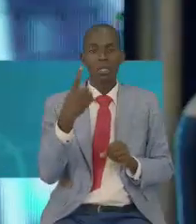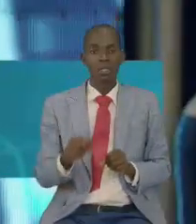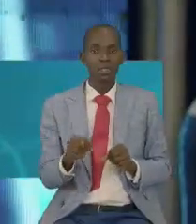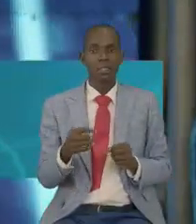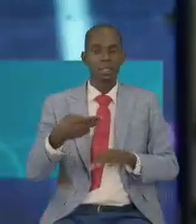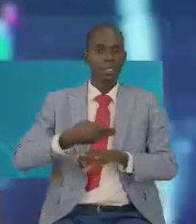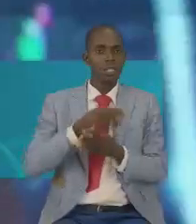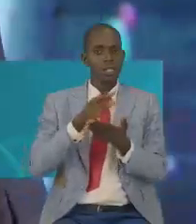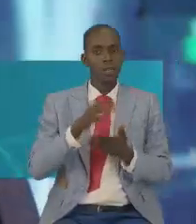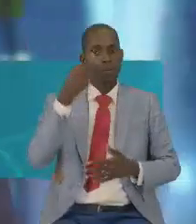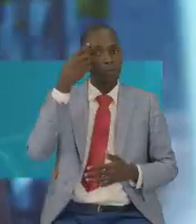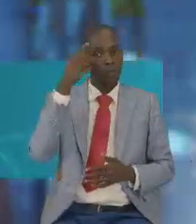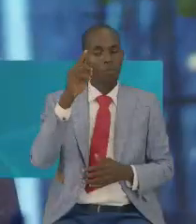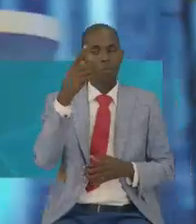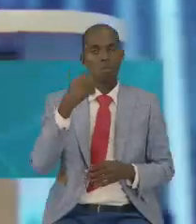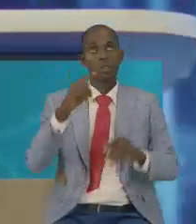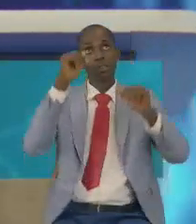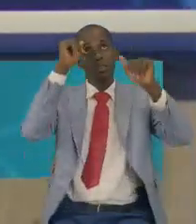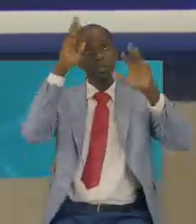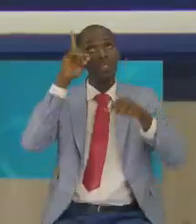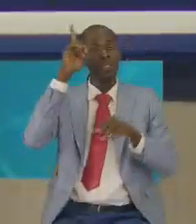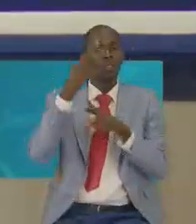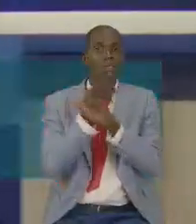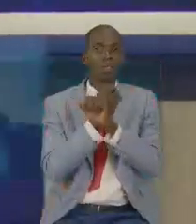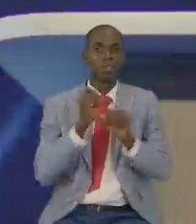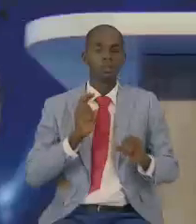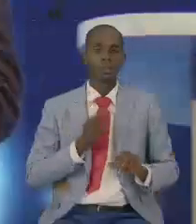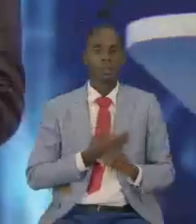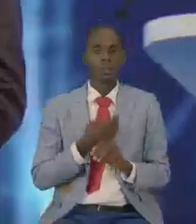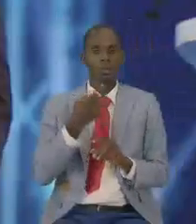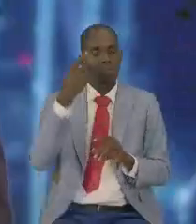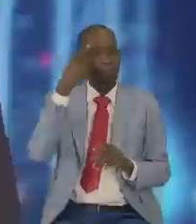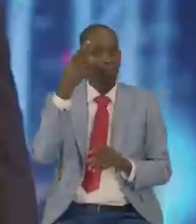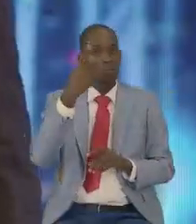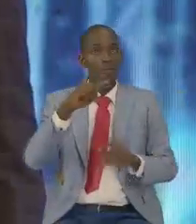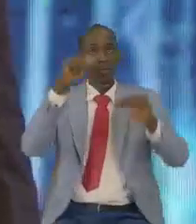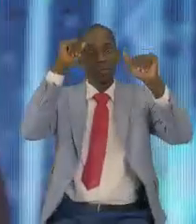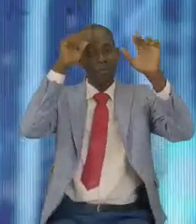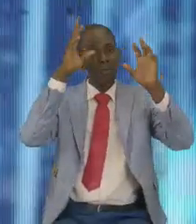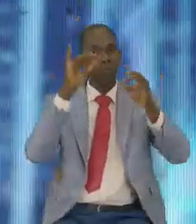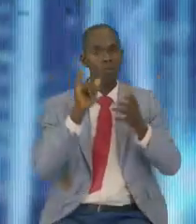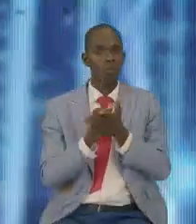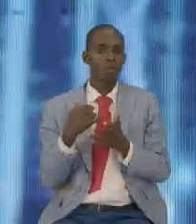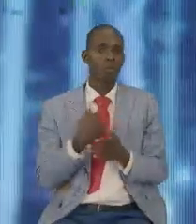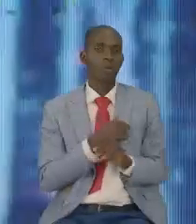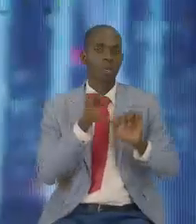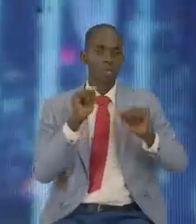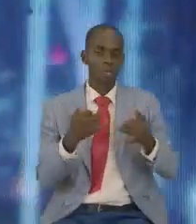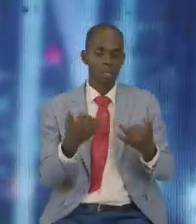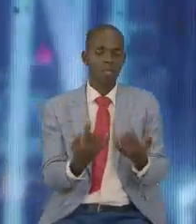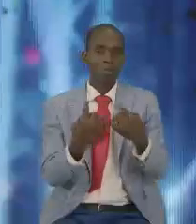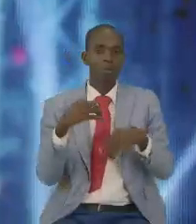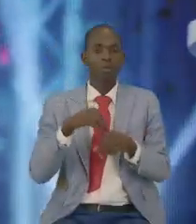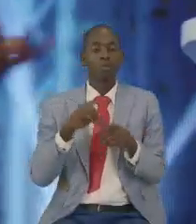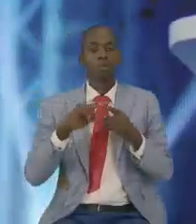for the Father so that we can now come into the family of God because our redemption has been